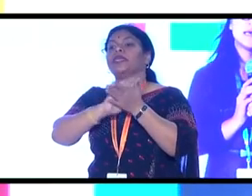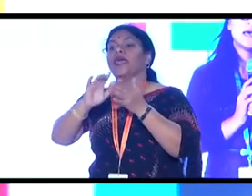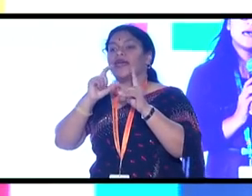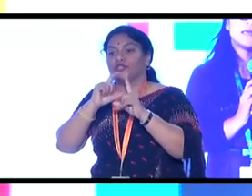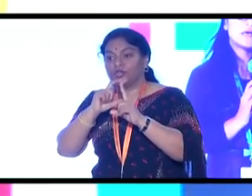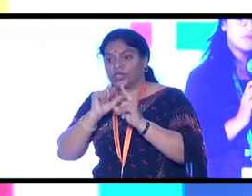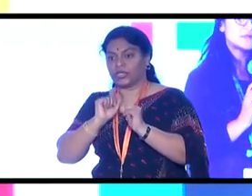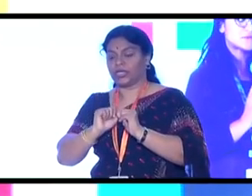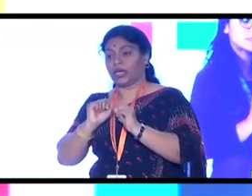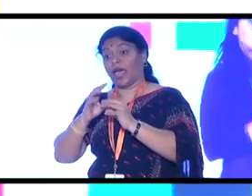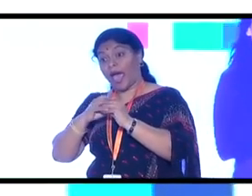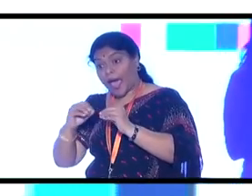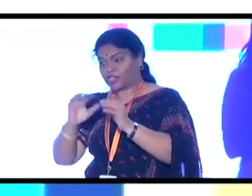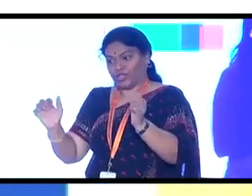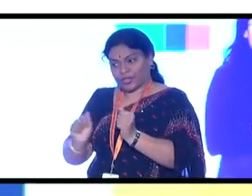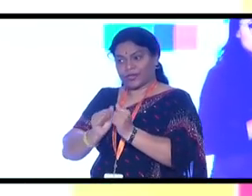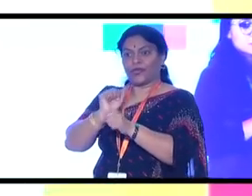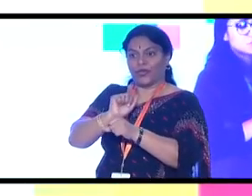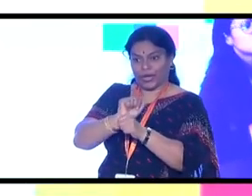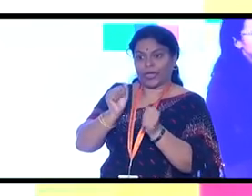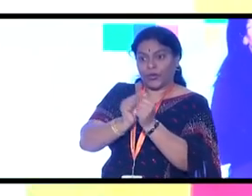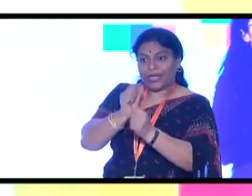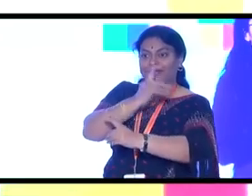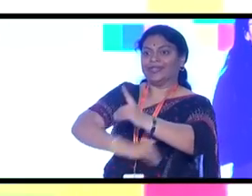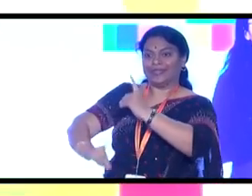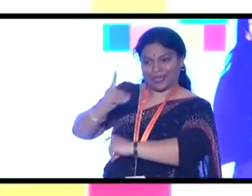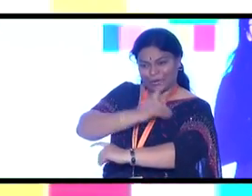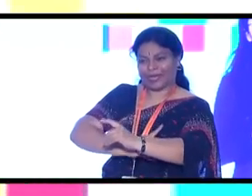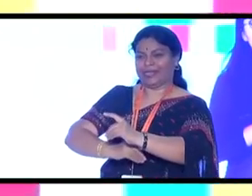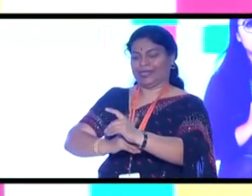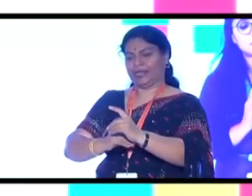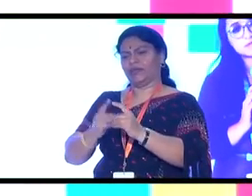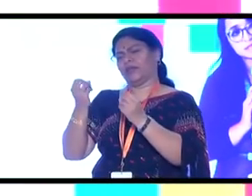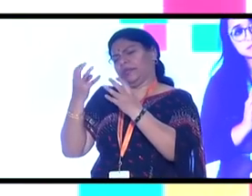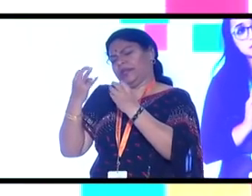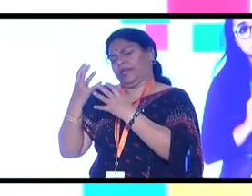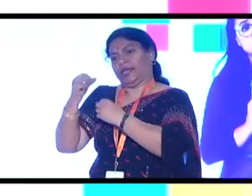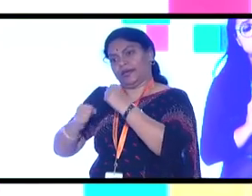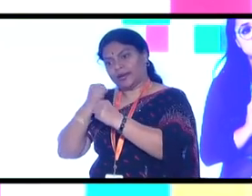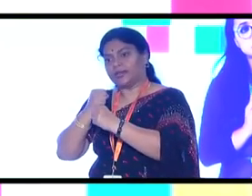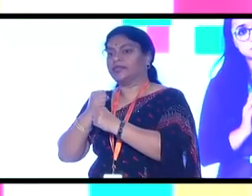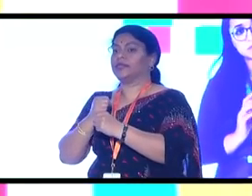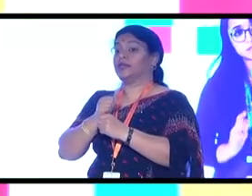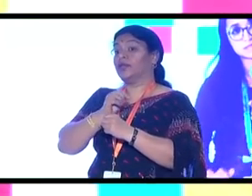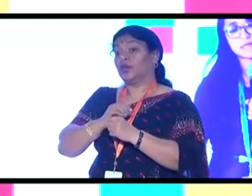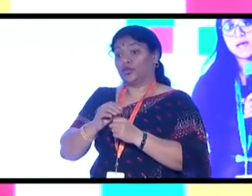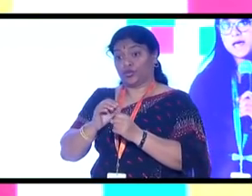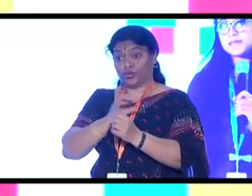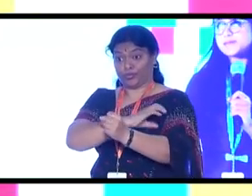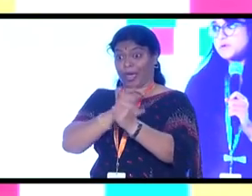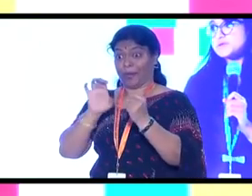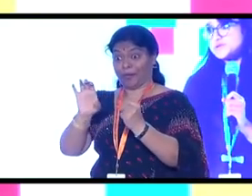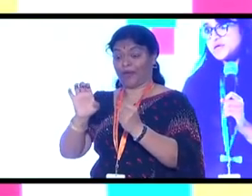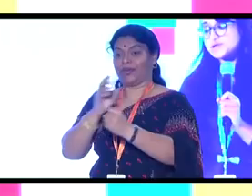Relations. And I've been associated with Indian disability movement for quite a long time and have represented Indian youth with disabilities